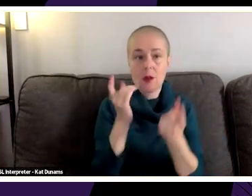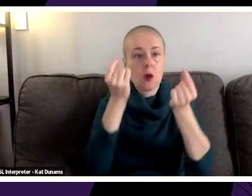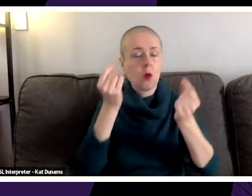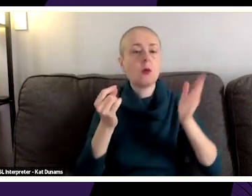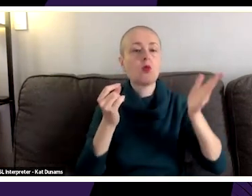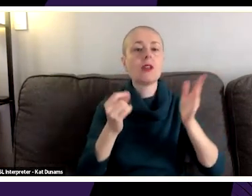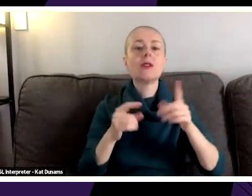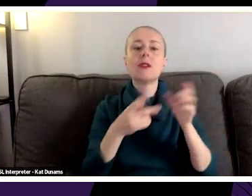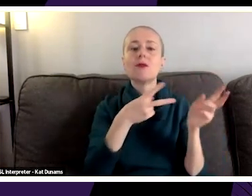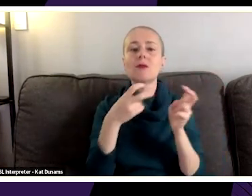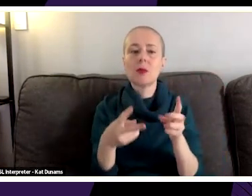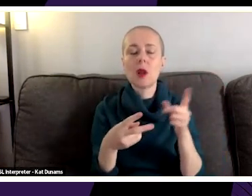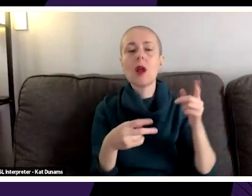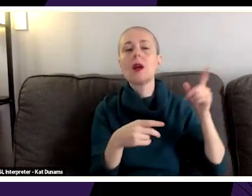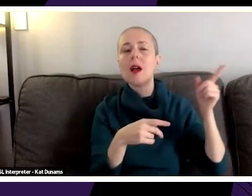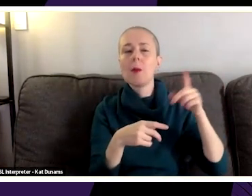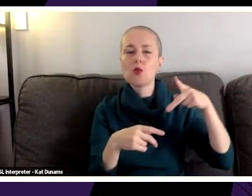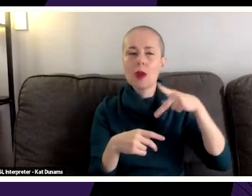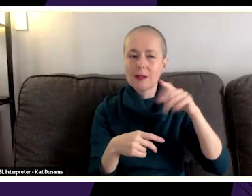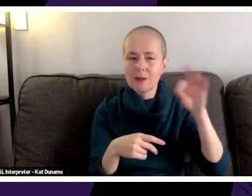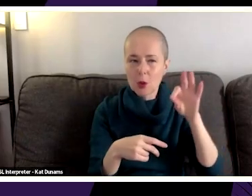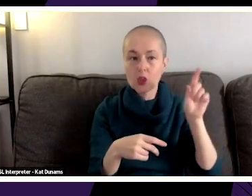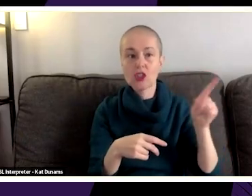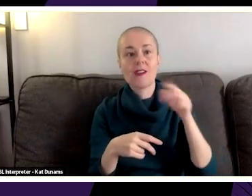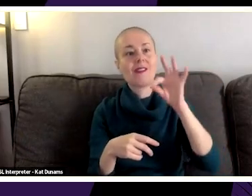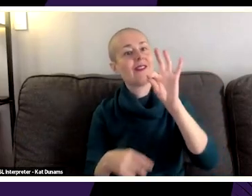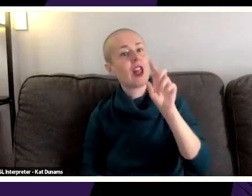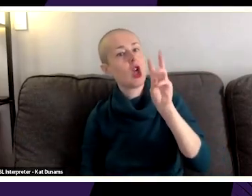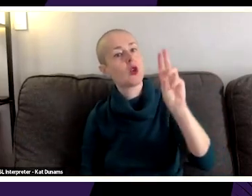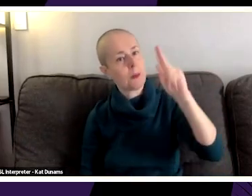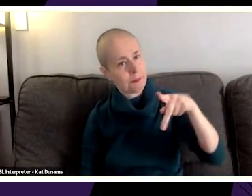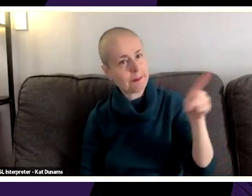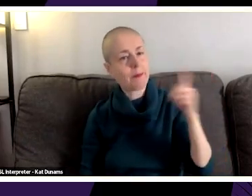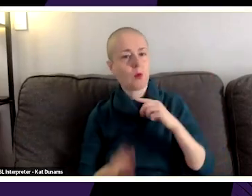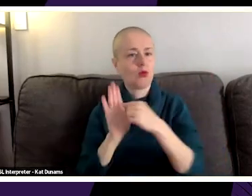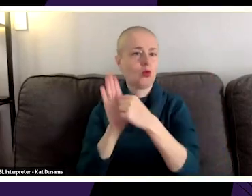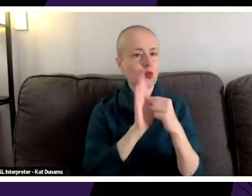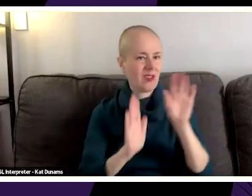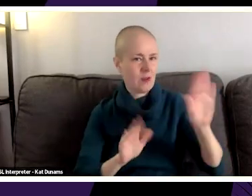our Processing Foundation Fellowship. All right, Kit, over to you again.